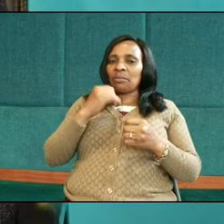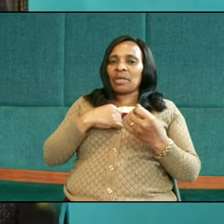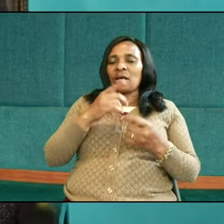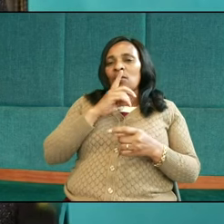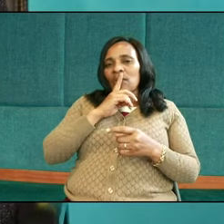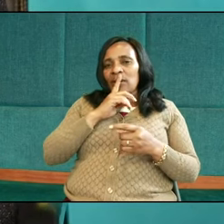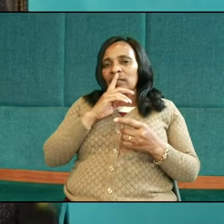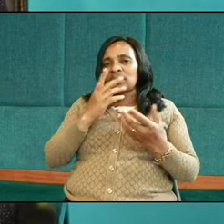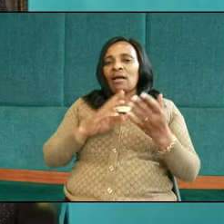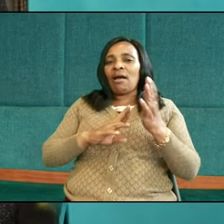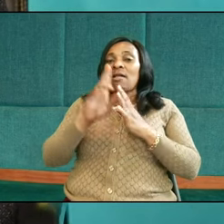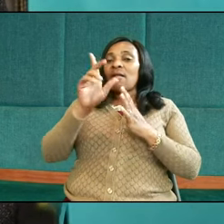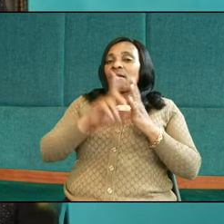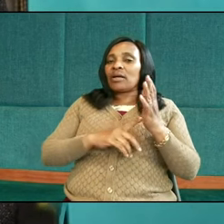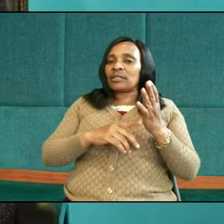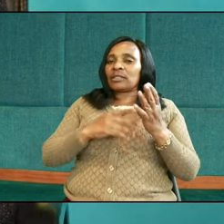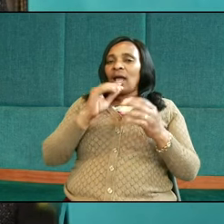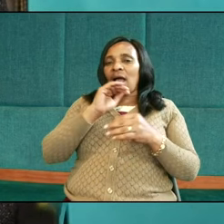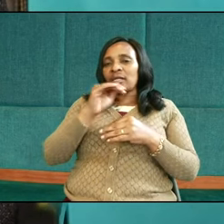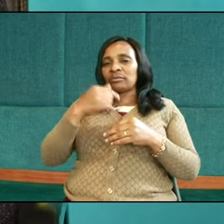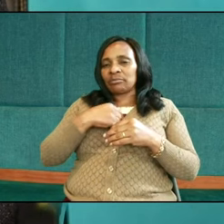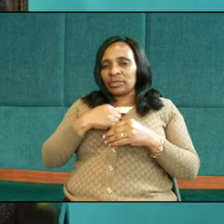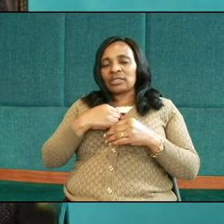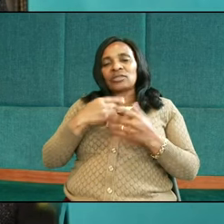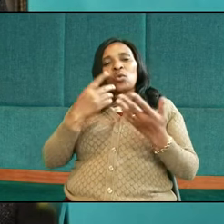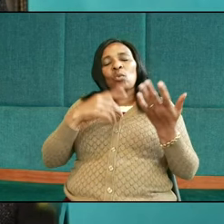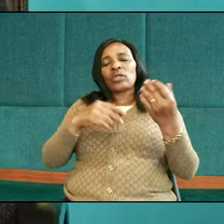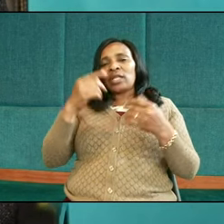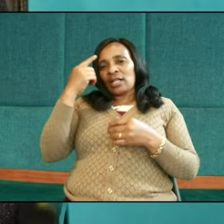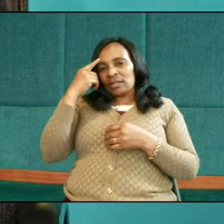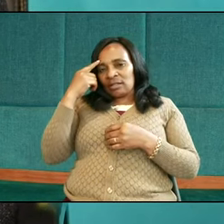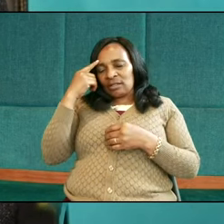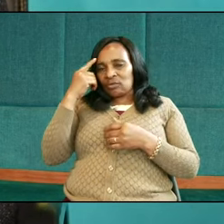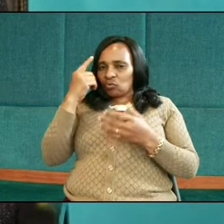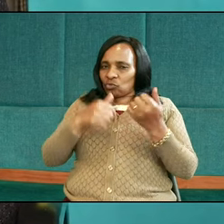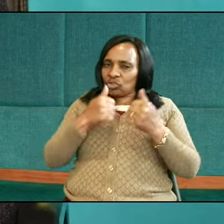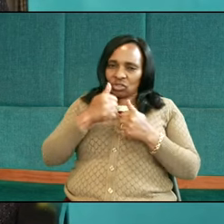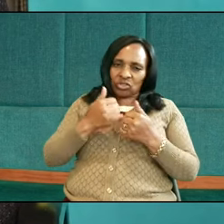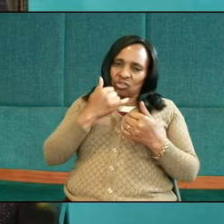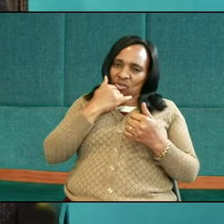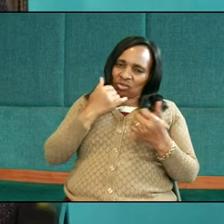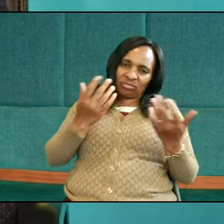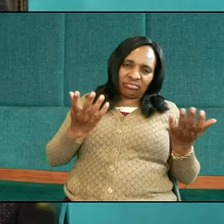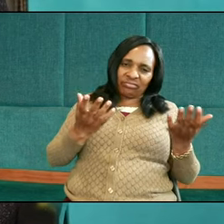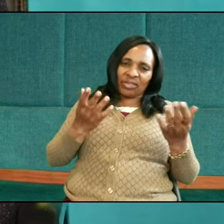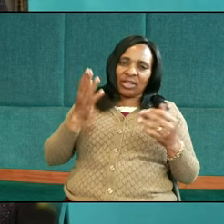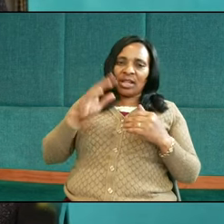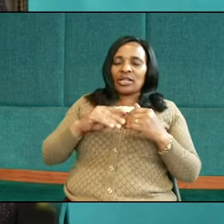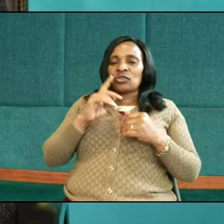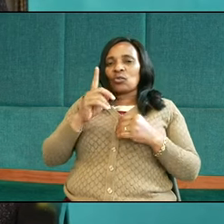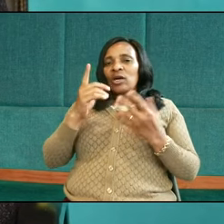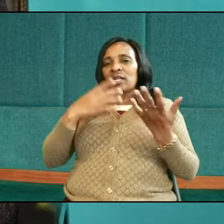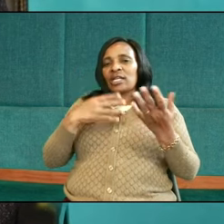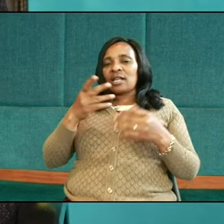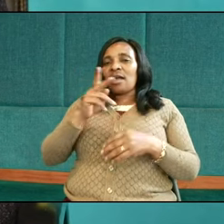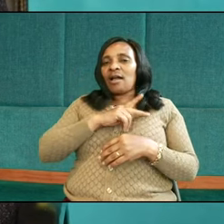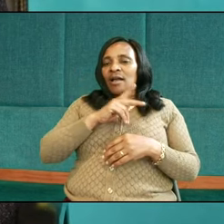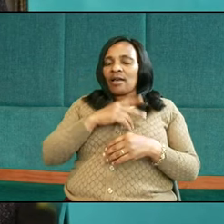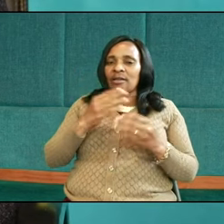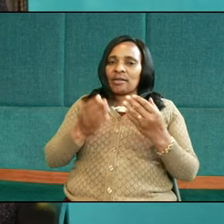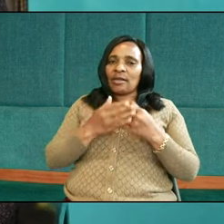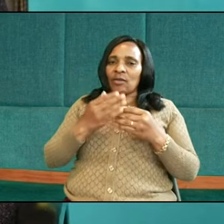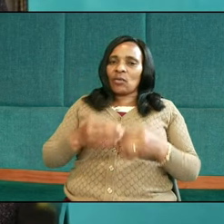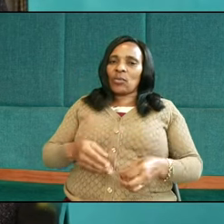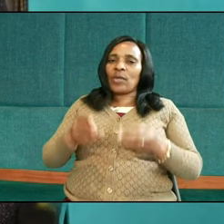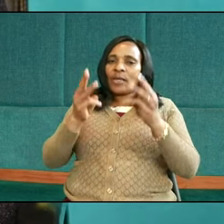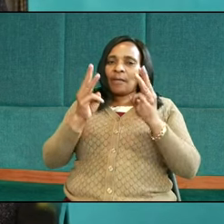quiet unless they ask me what I think, then say I think it's wrong. And the last one is, in a kind, caring